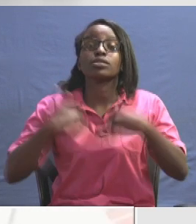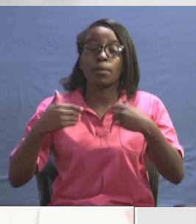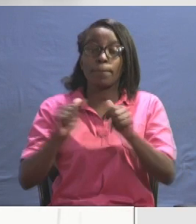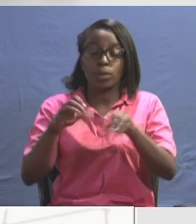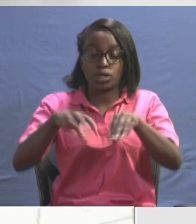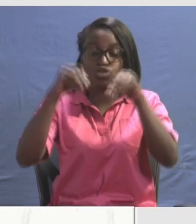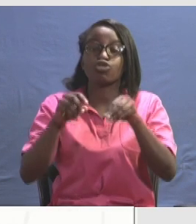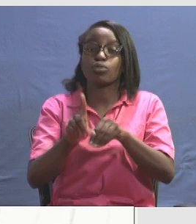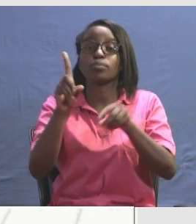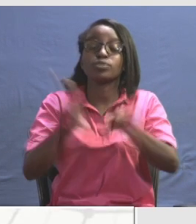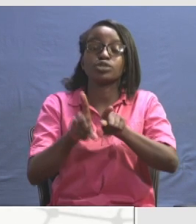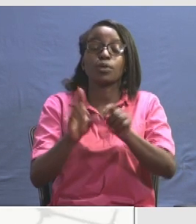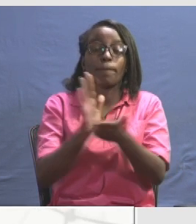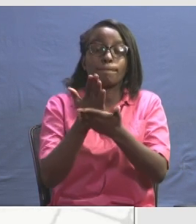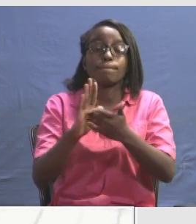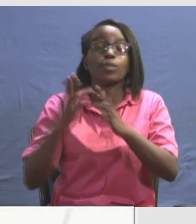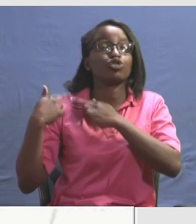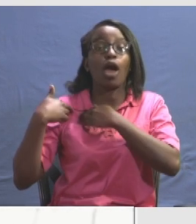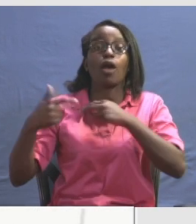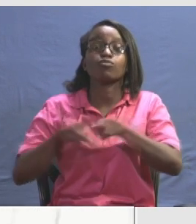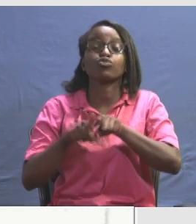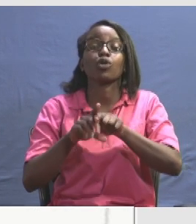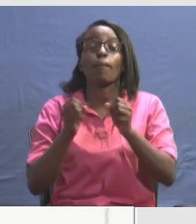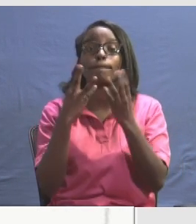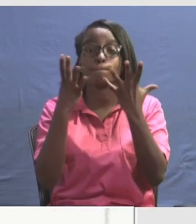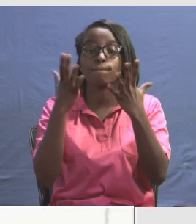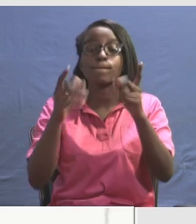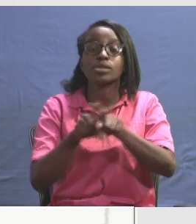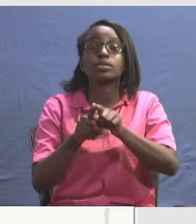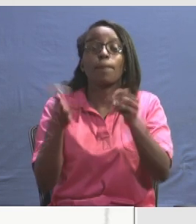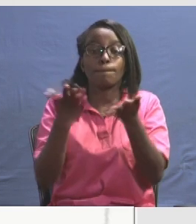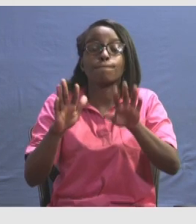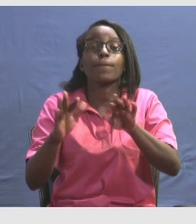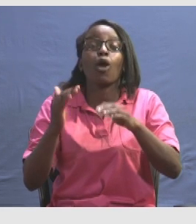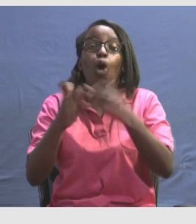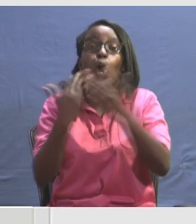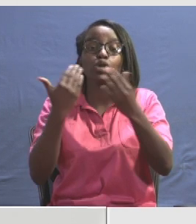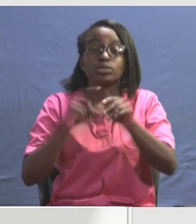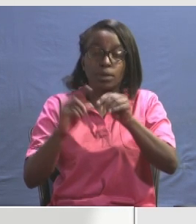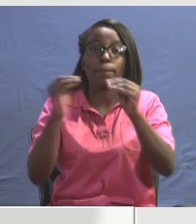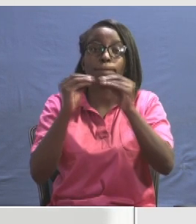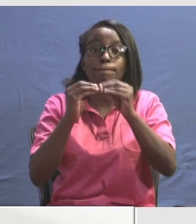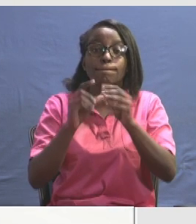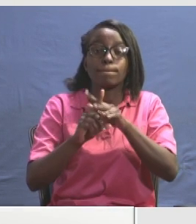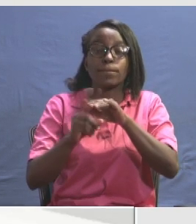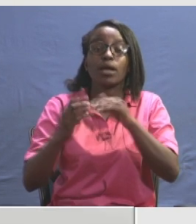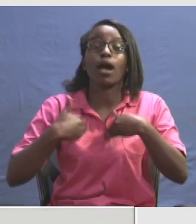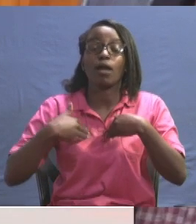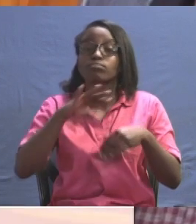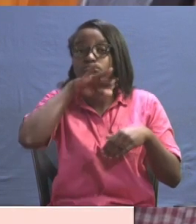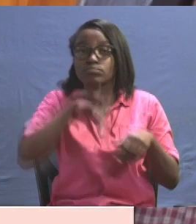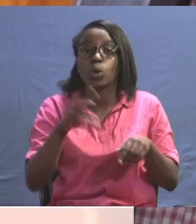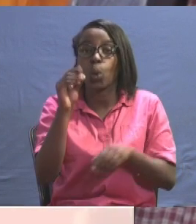role of chairing all party meetings in Raila's absence, a move seen to seal off any lukan in the ODM